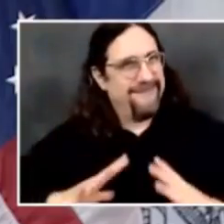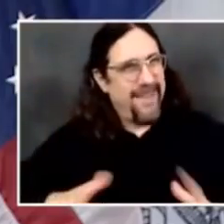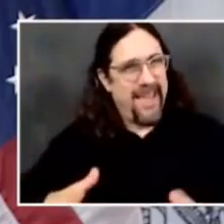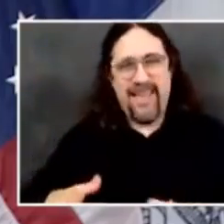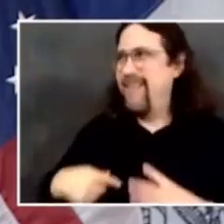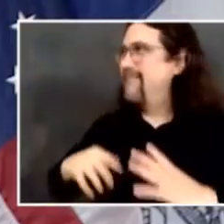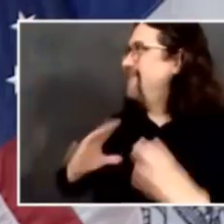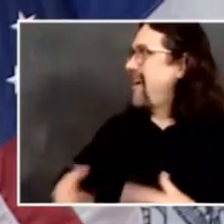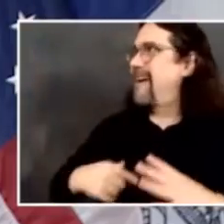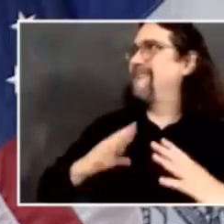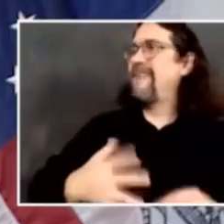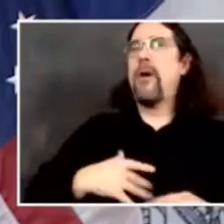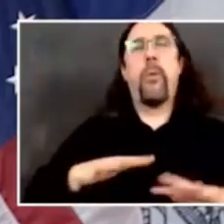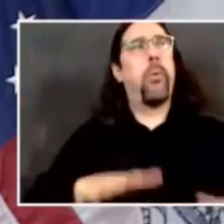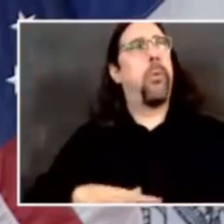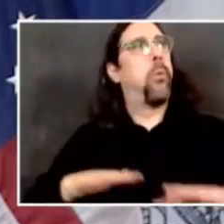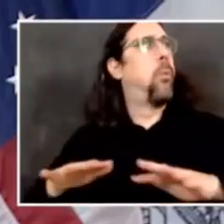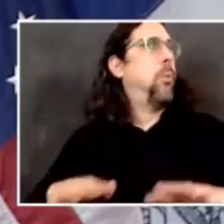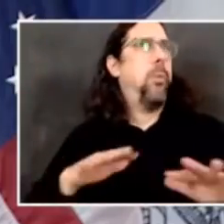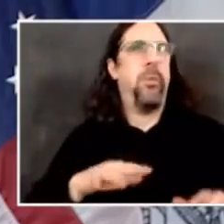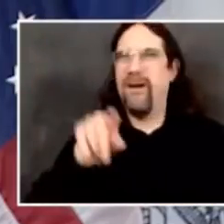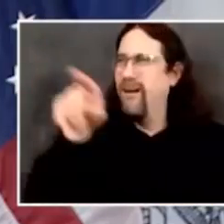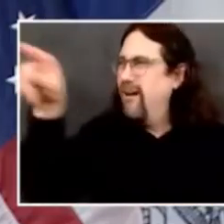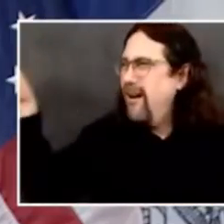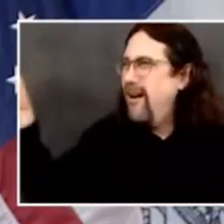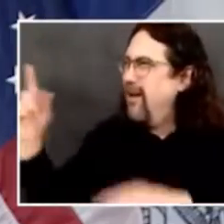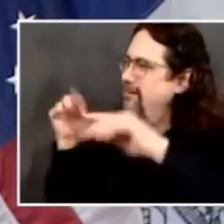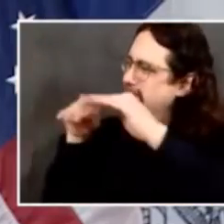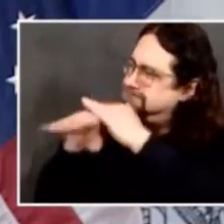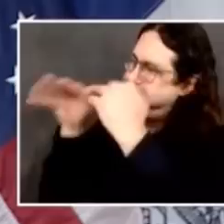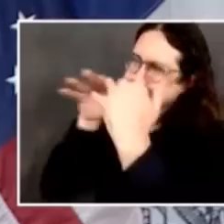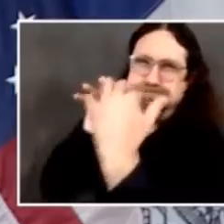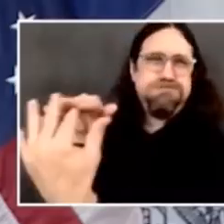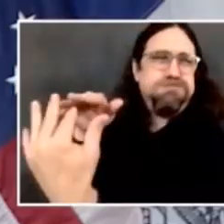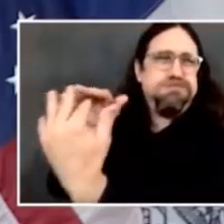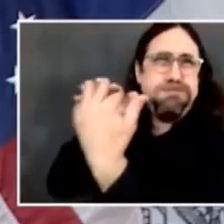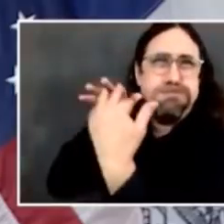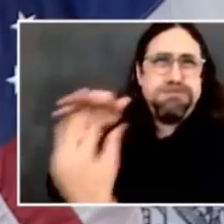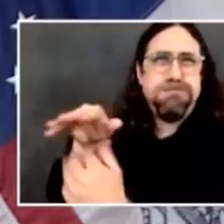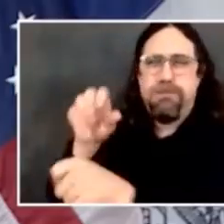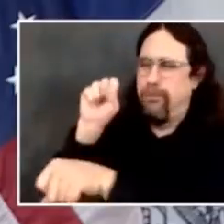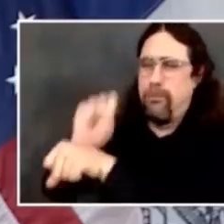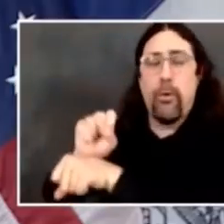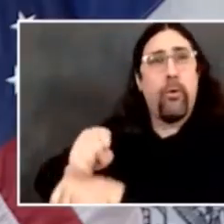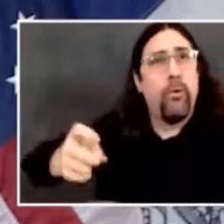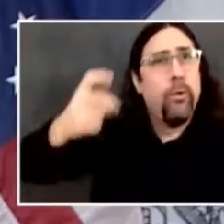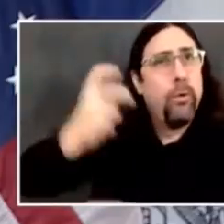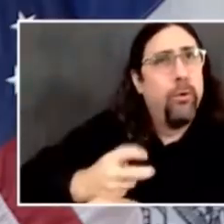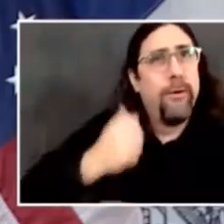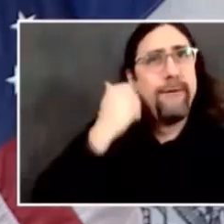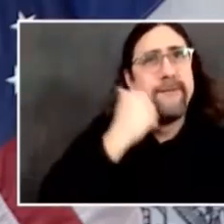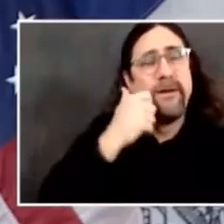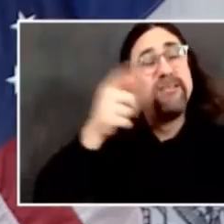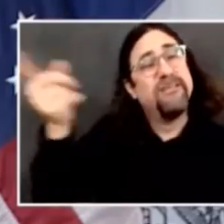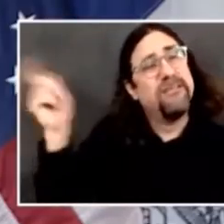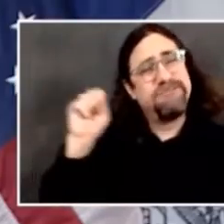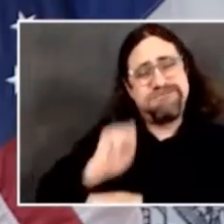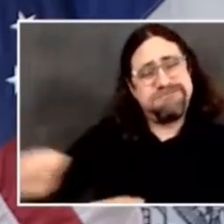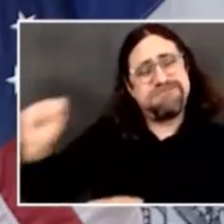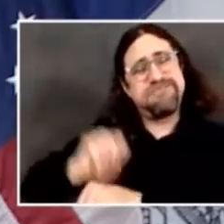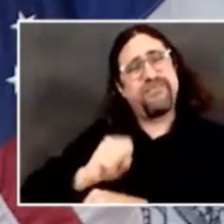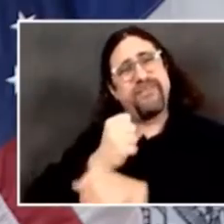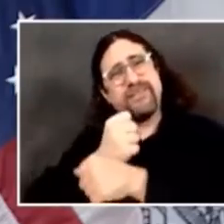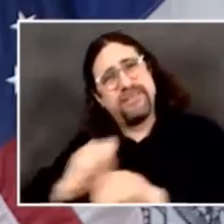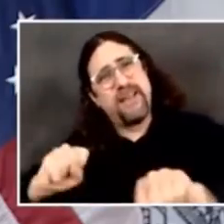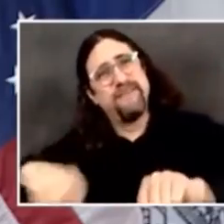Why do people do this? Because they believe in saving lives. They believe they are answering a higher calling, and they are. So let's